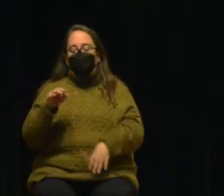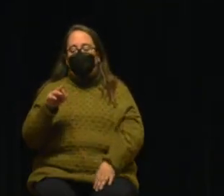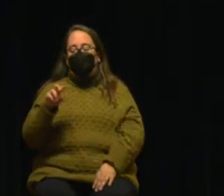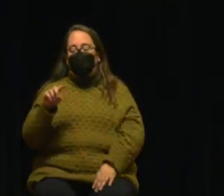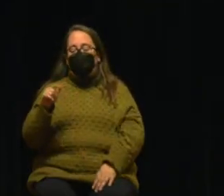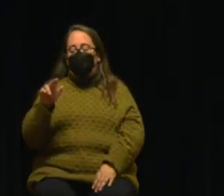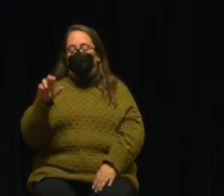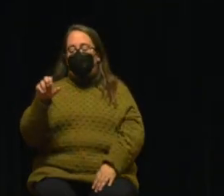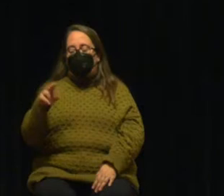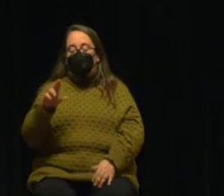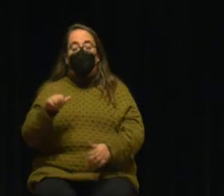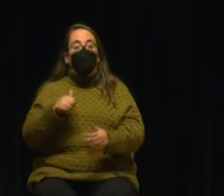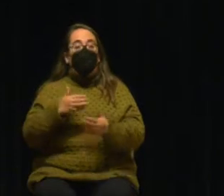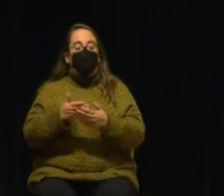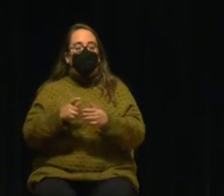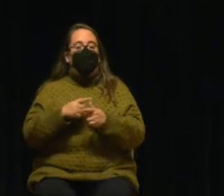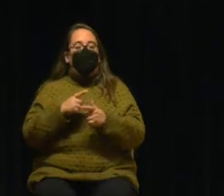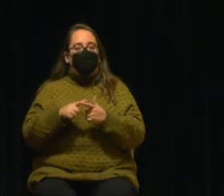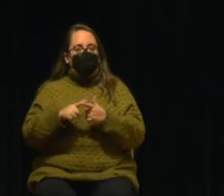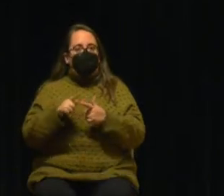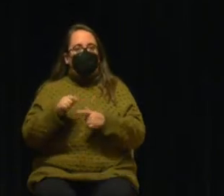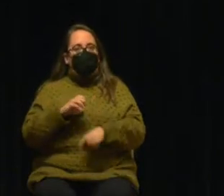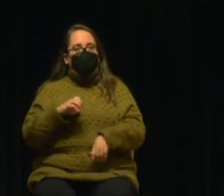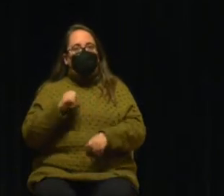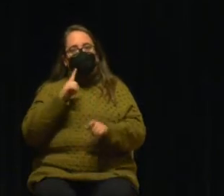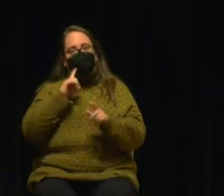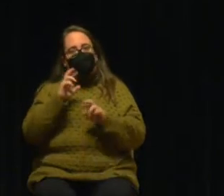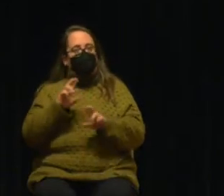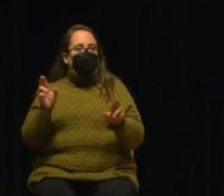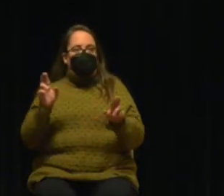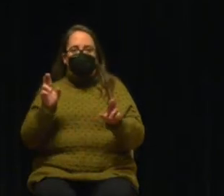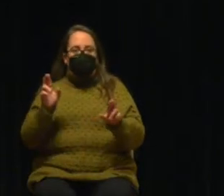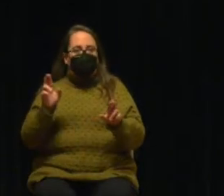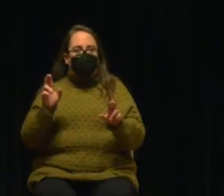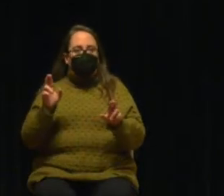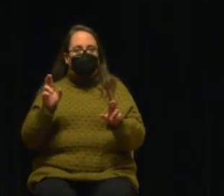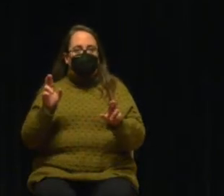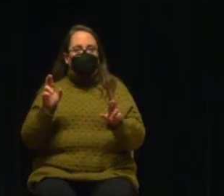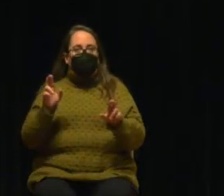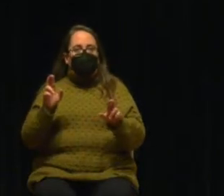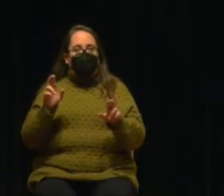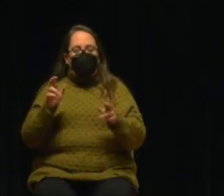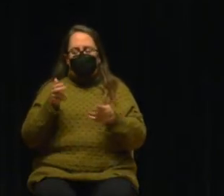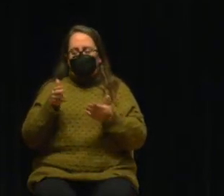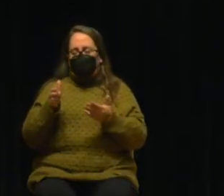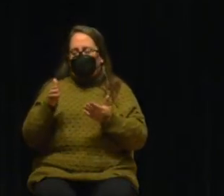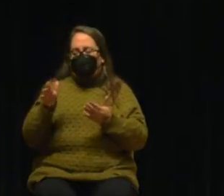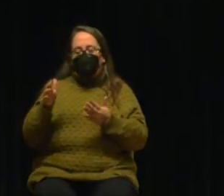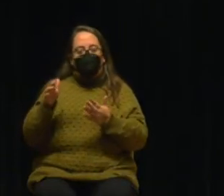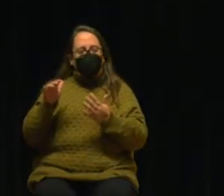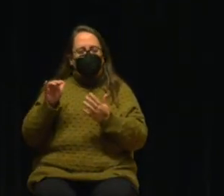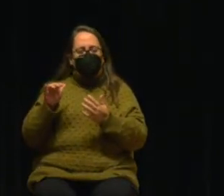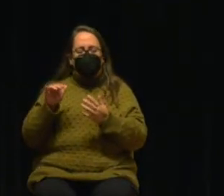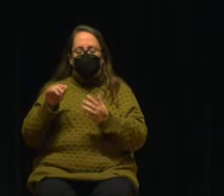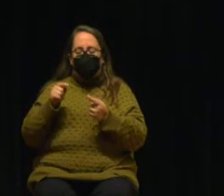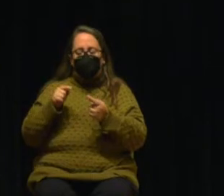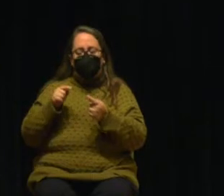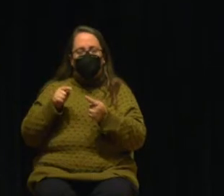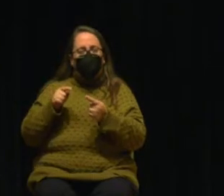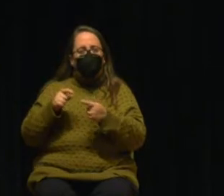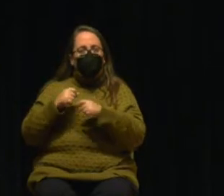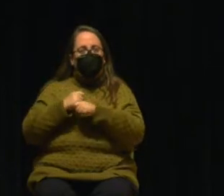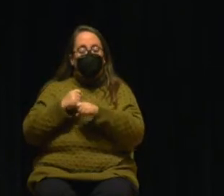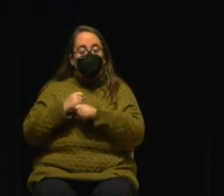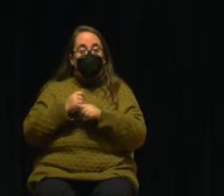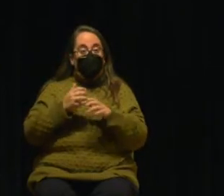in Christiana, this vigilance committee is ready for them, drives them off, fights them long enough to allow these four men